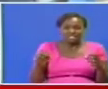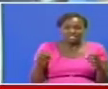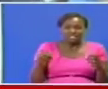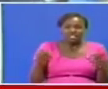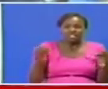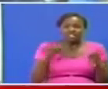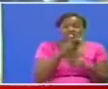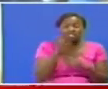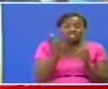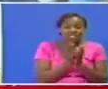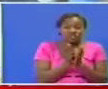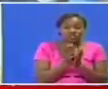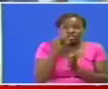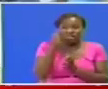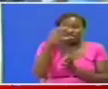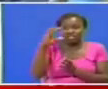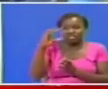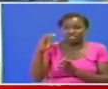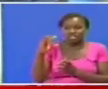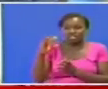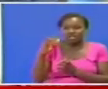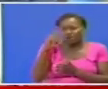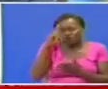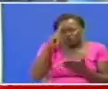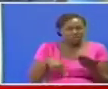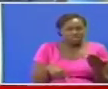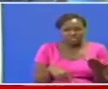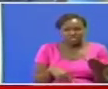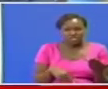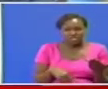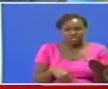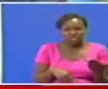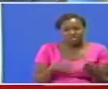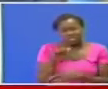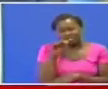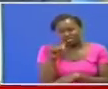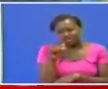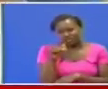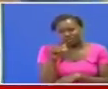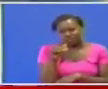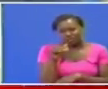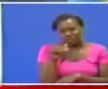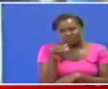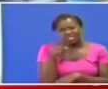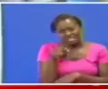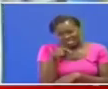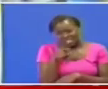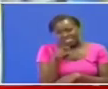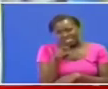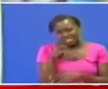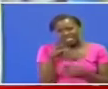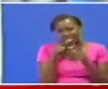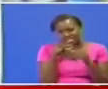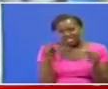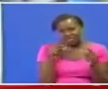International Criminal Court. For what, Mr. President, I ask? It is these kinds of statements